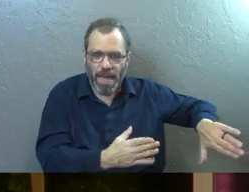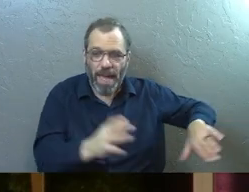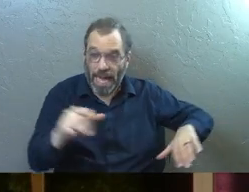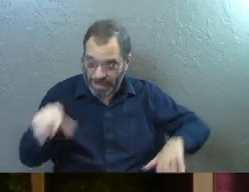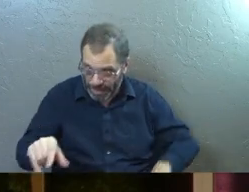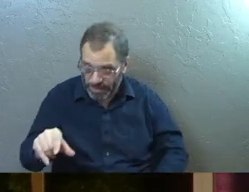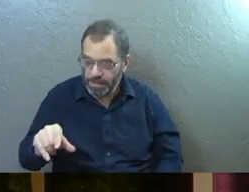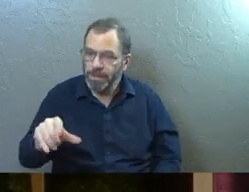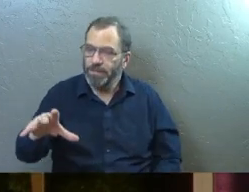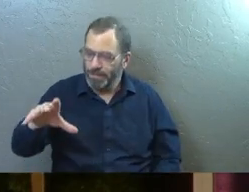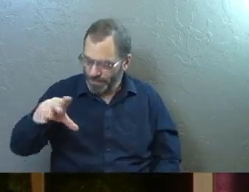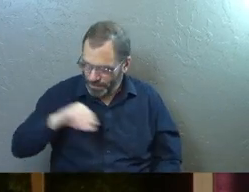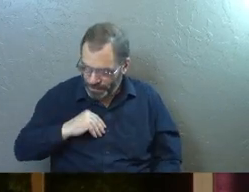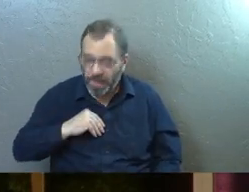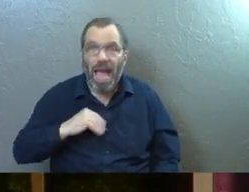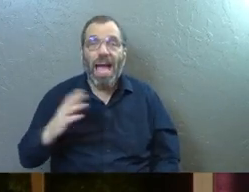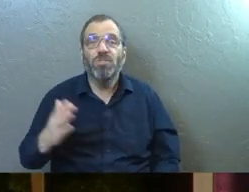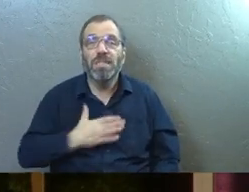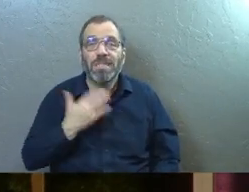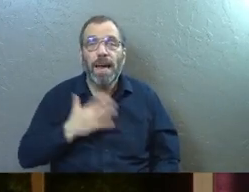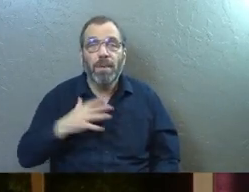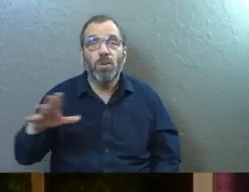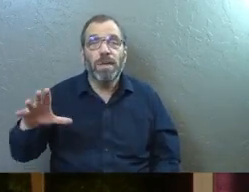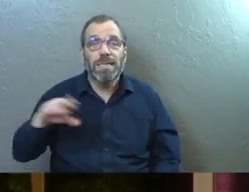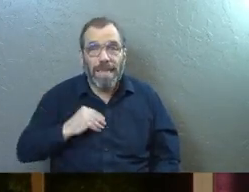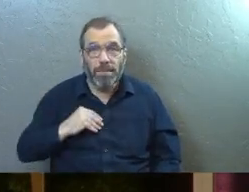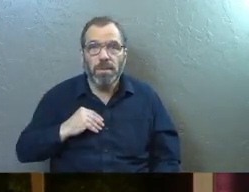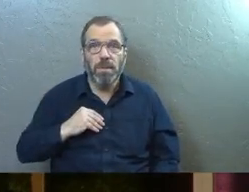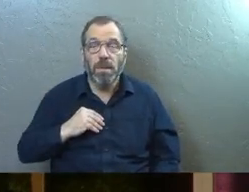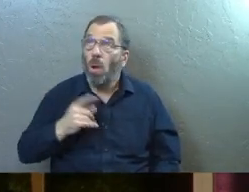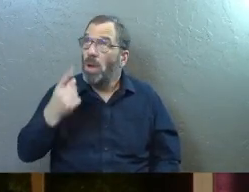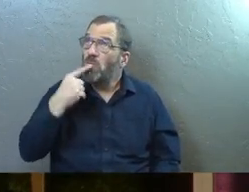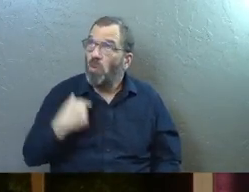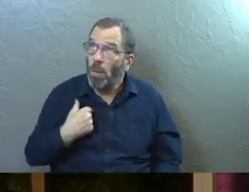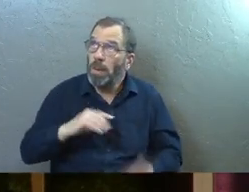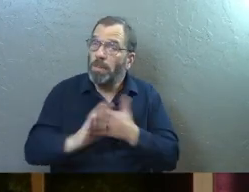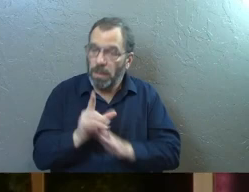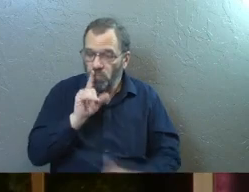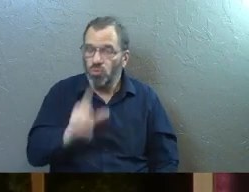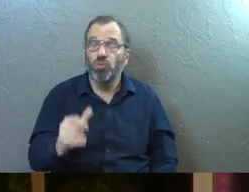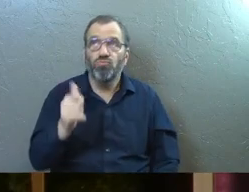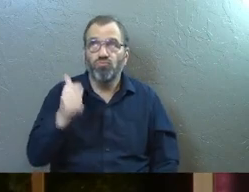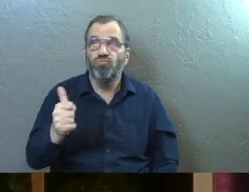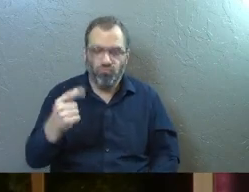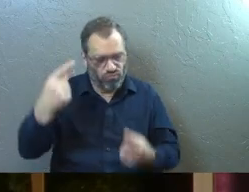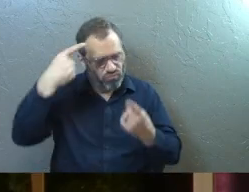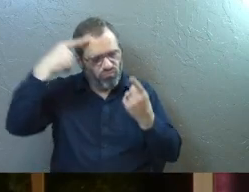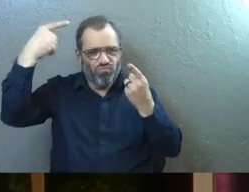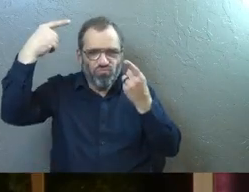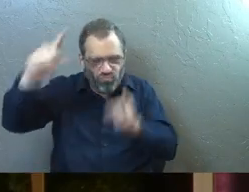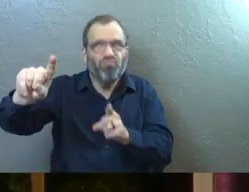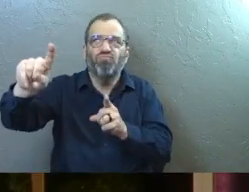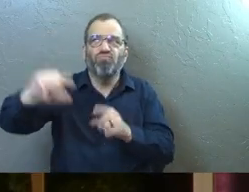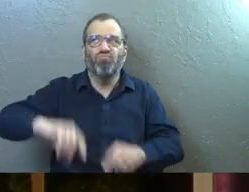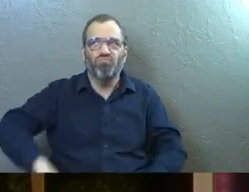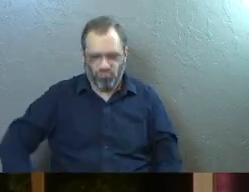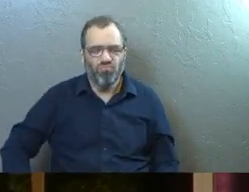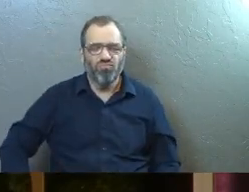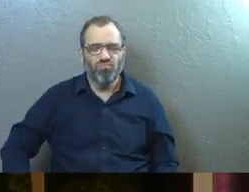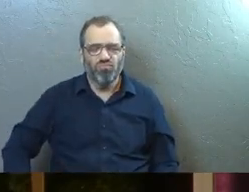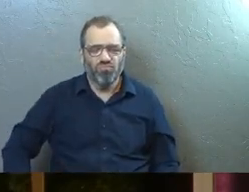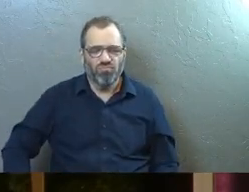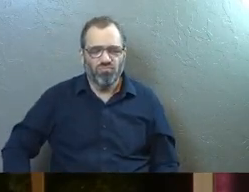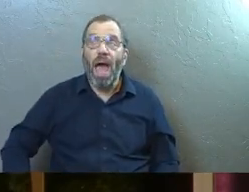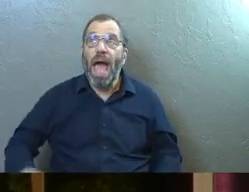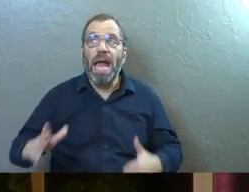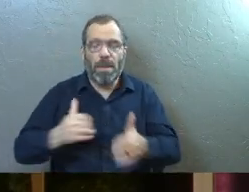pick this up. And she's glad to do it. May everything you've said about me come true. I'm 100% in. And I'm going to do this.